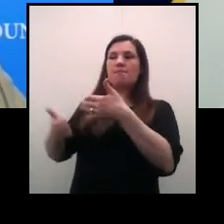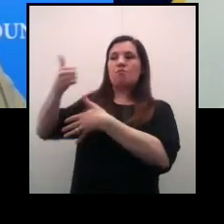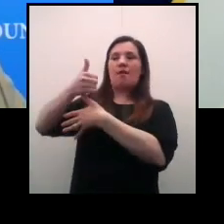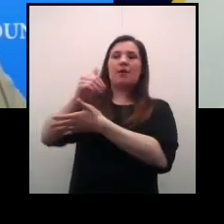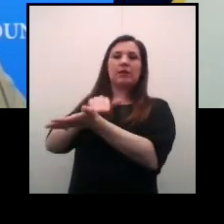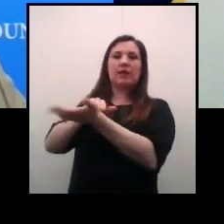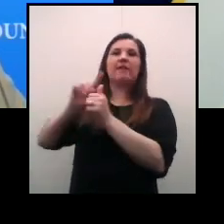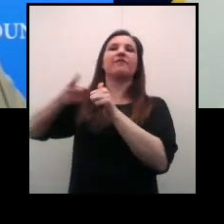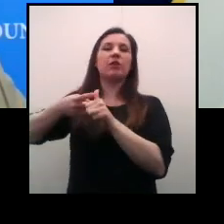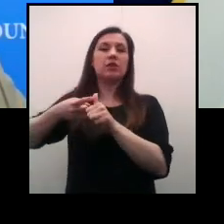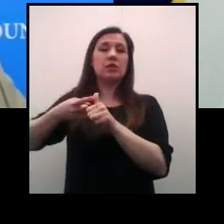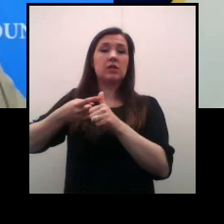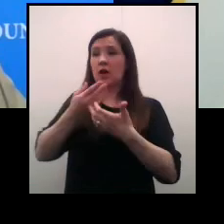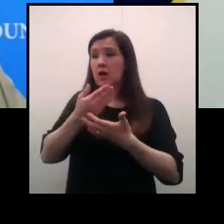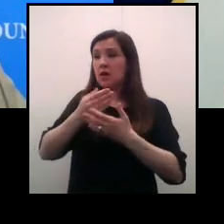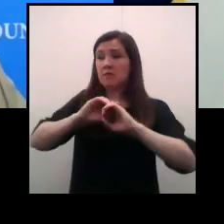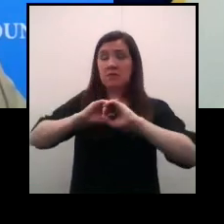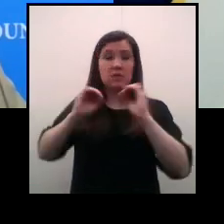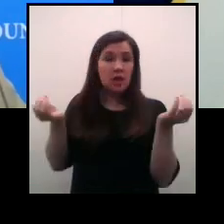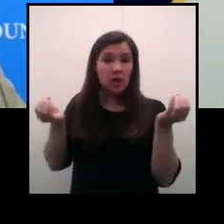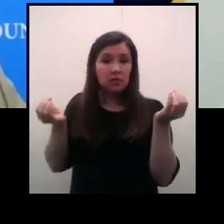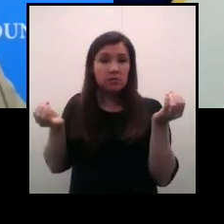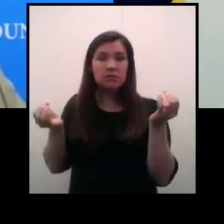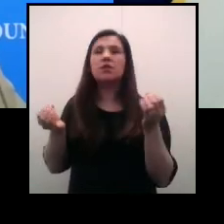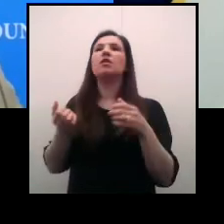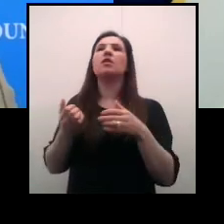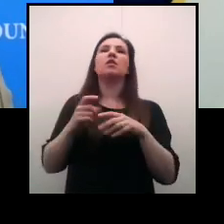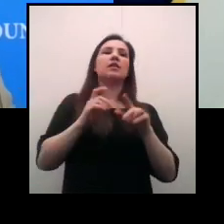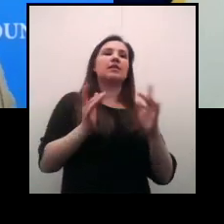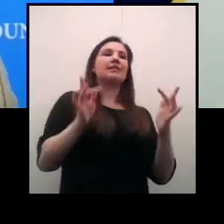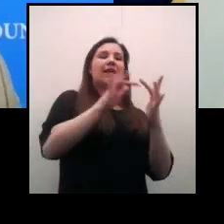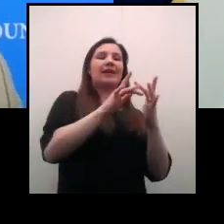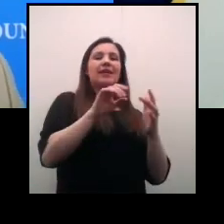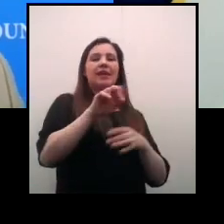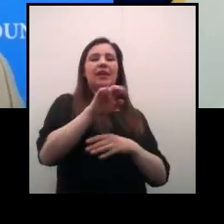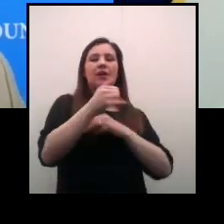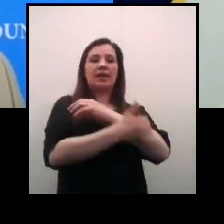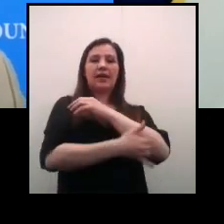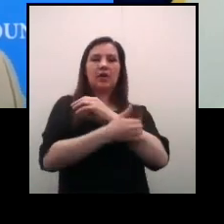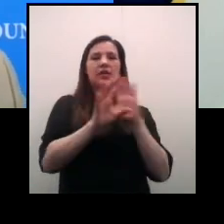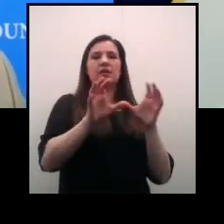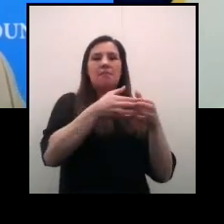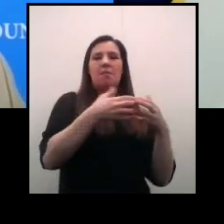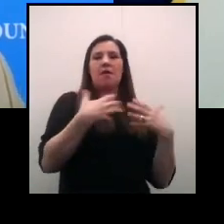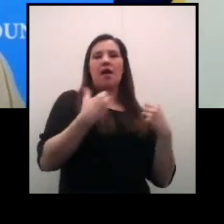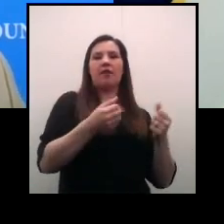If you do not have a primary care physician, you can call the Erie County Department of Health at